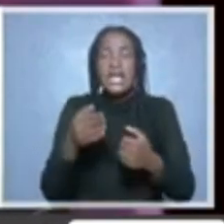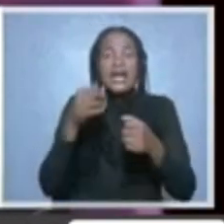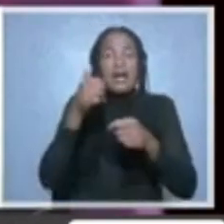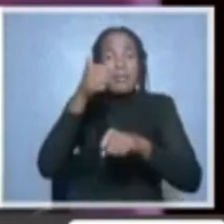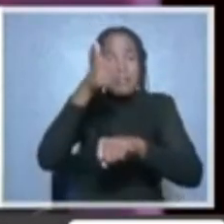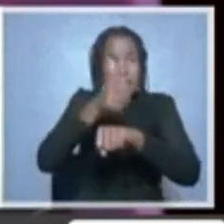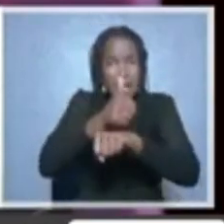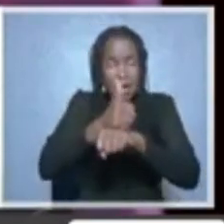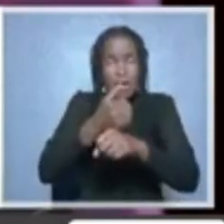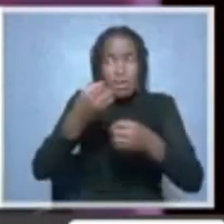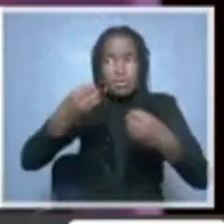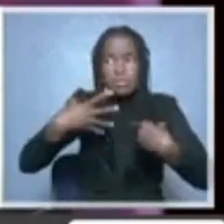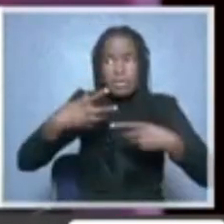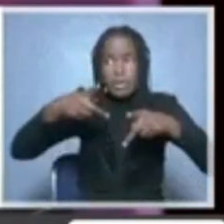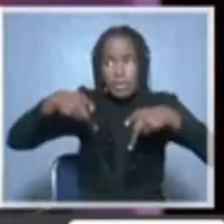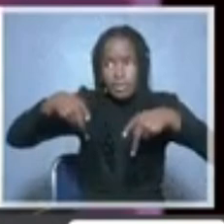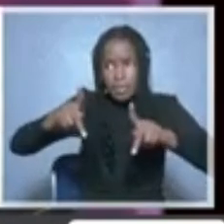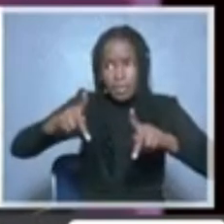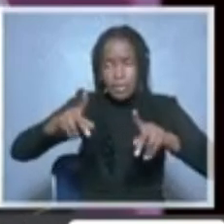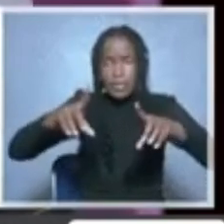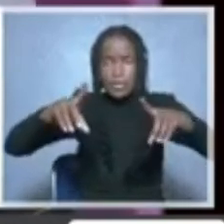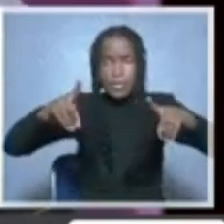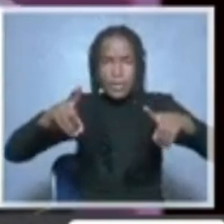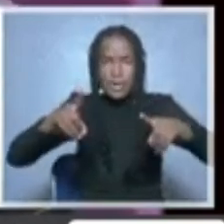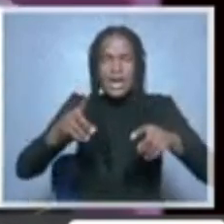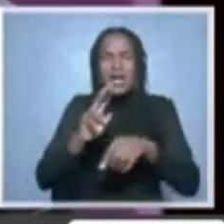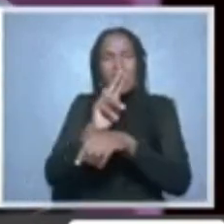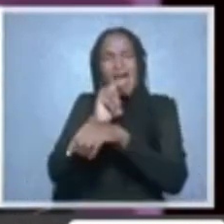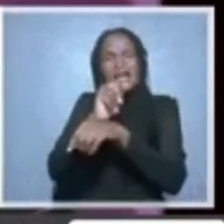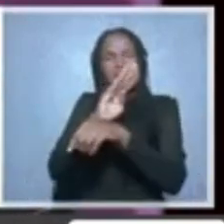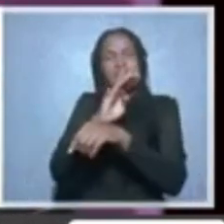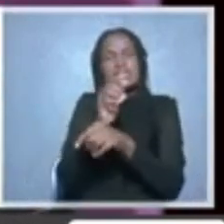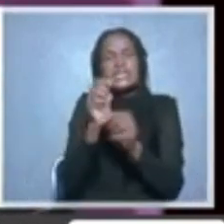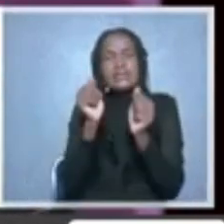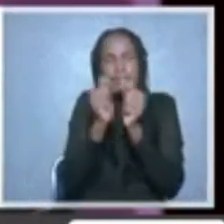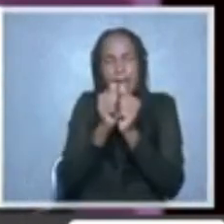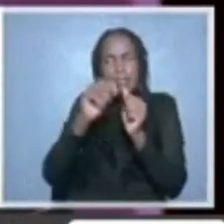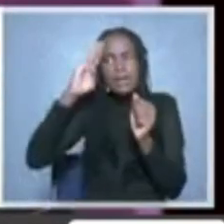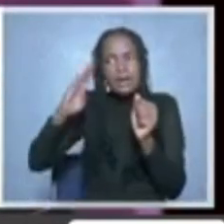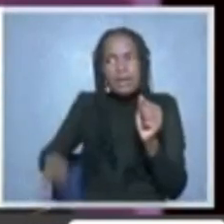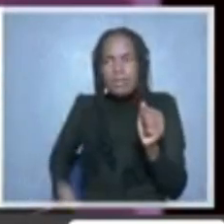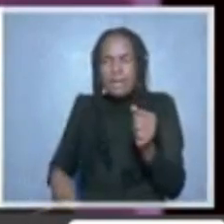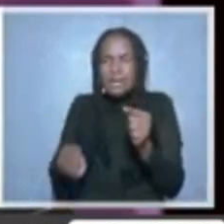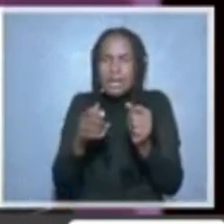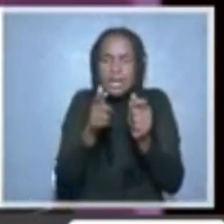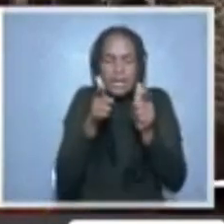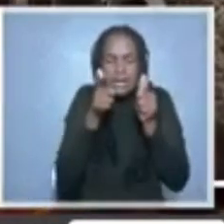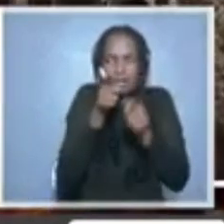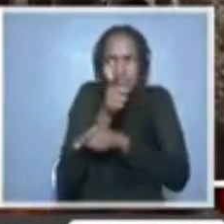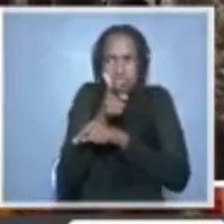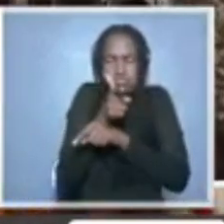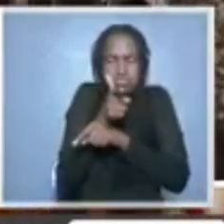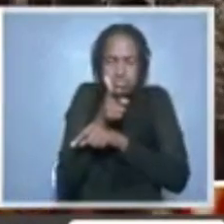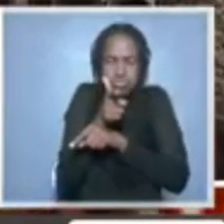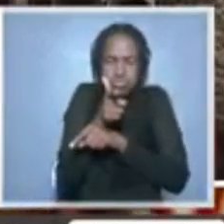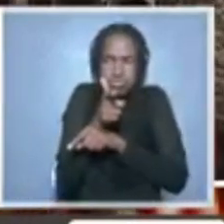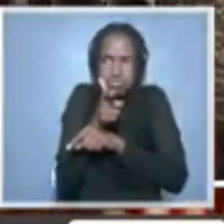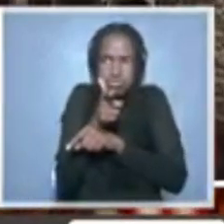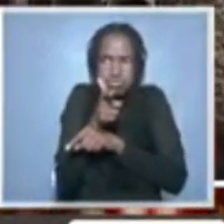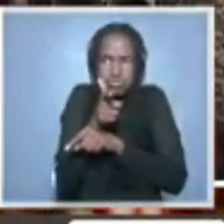Through that, we could take people and make them part from a television perspective. And radio has